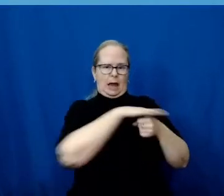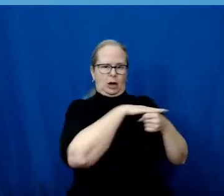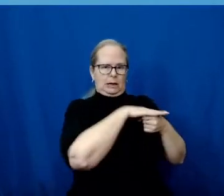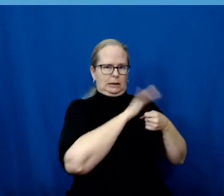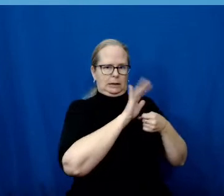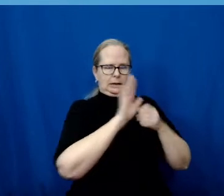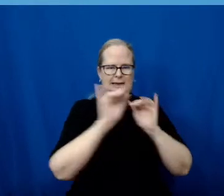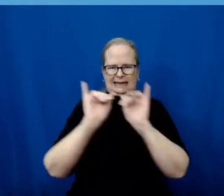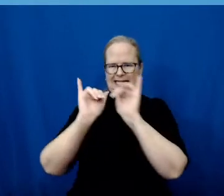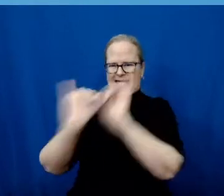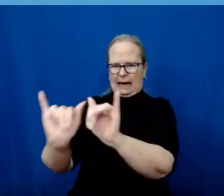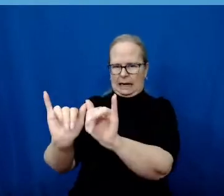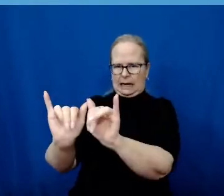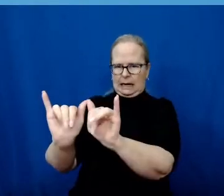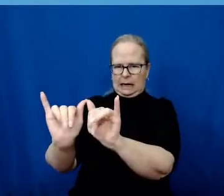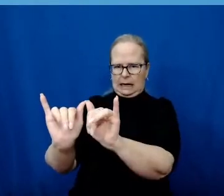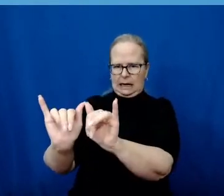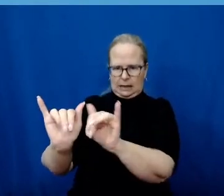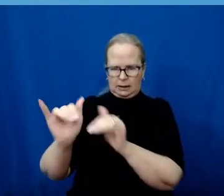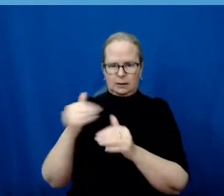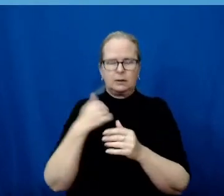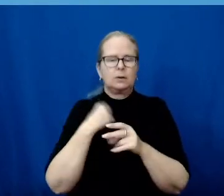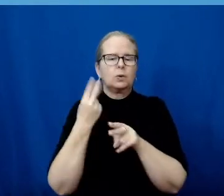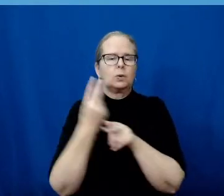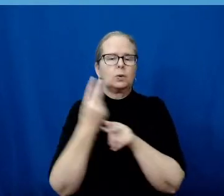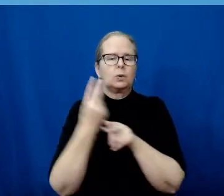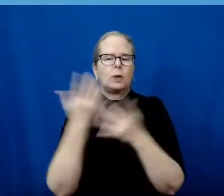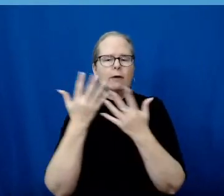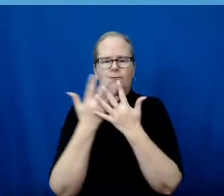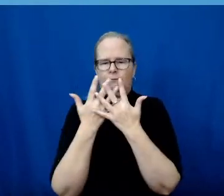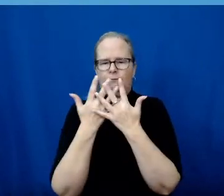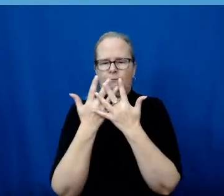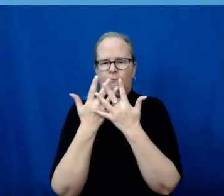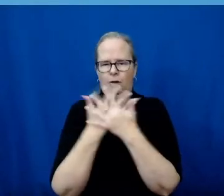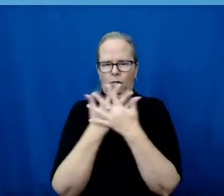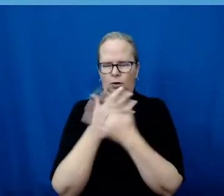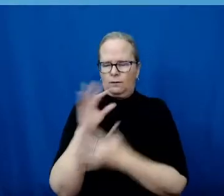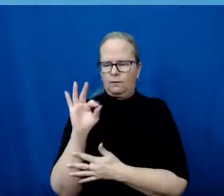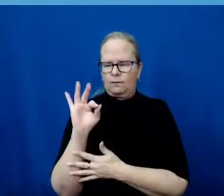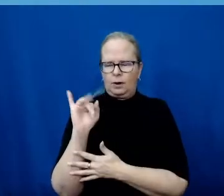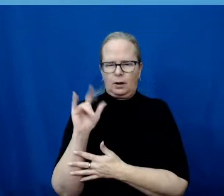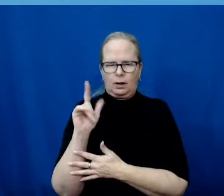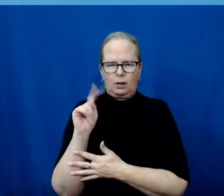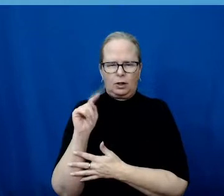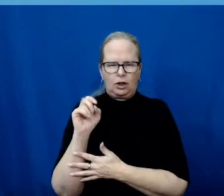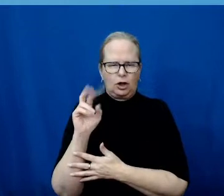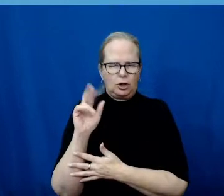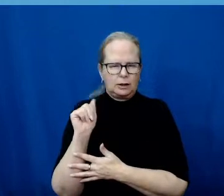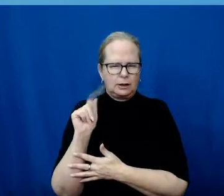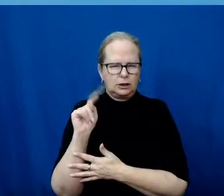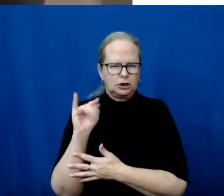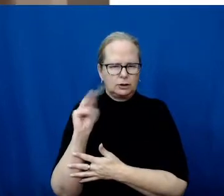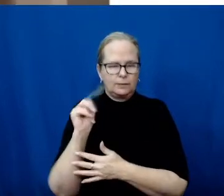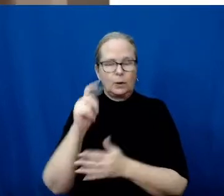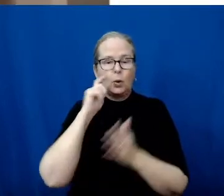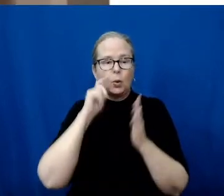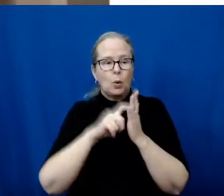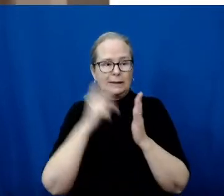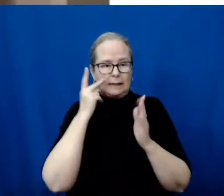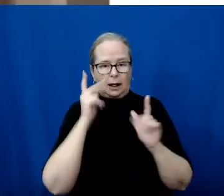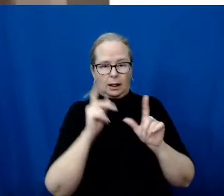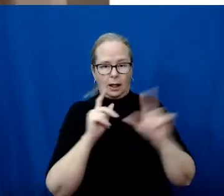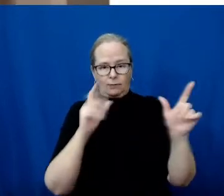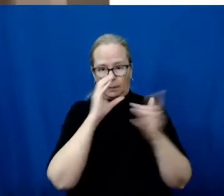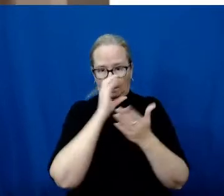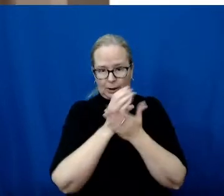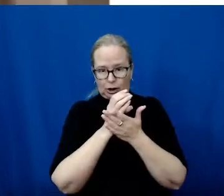in the bottom left there is what's known as a Corsi-Rosenthal box, named after the people that